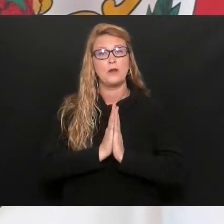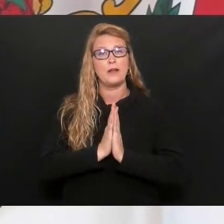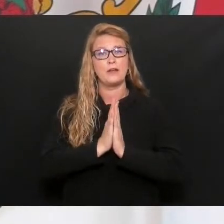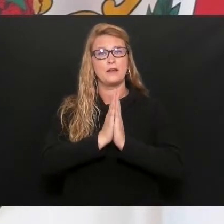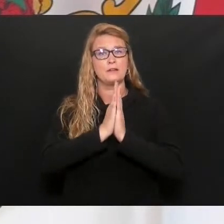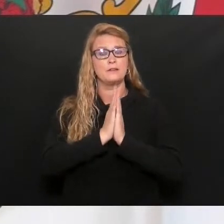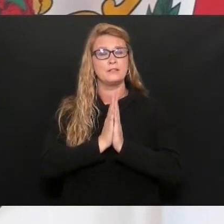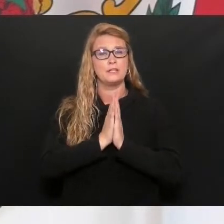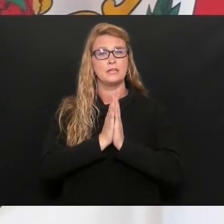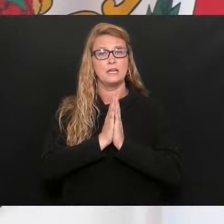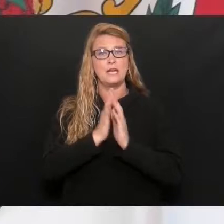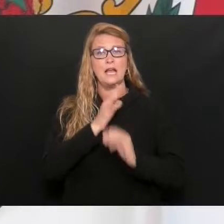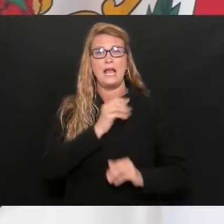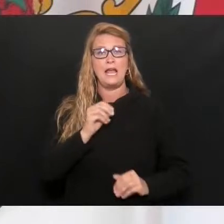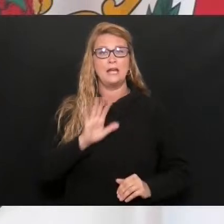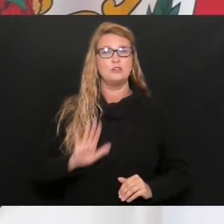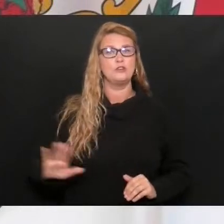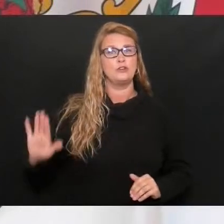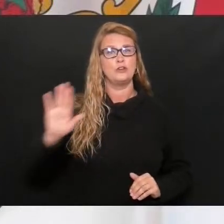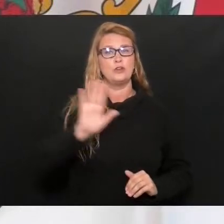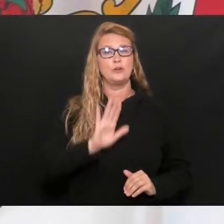for your absolute